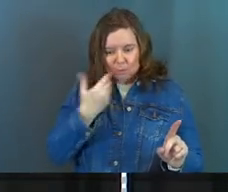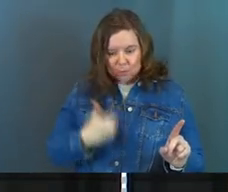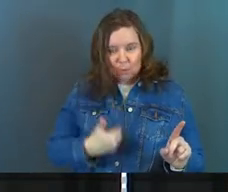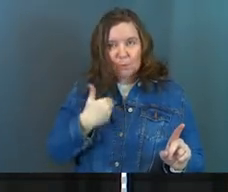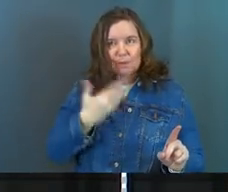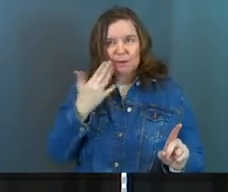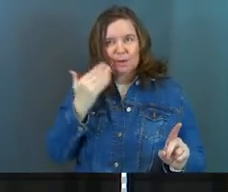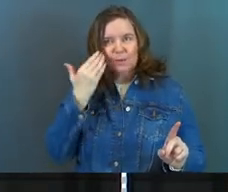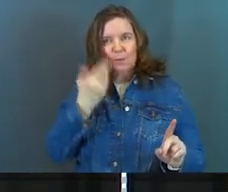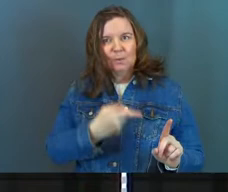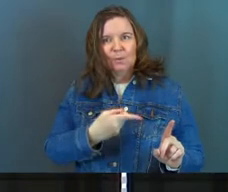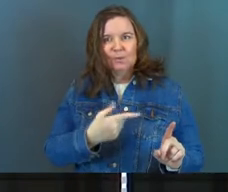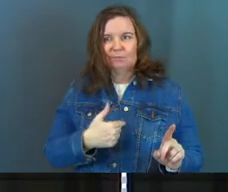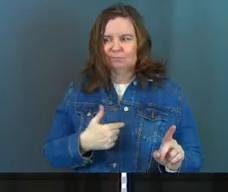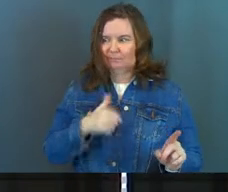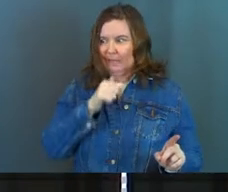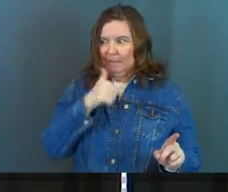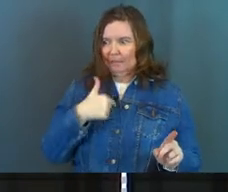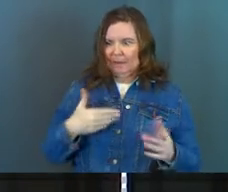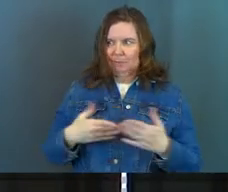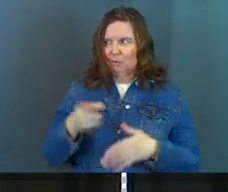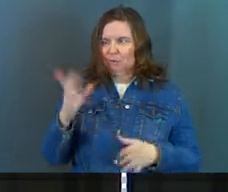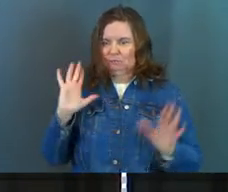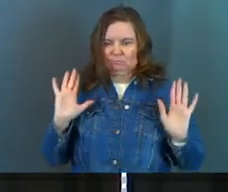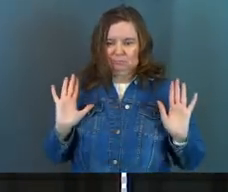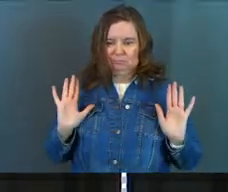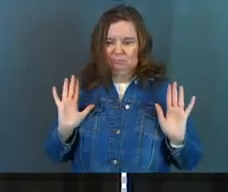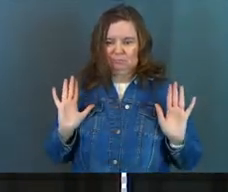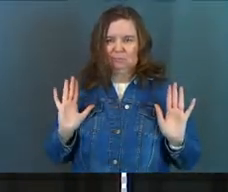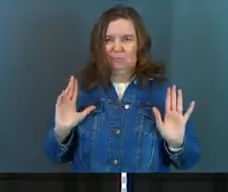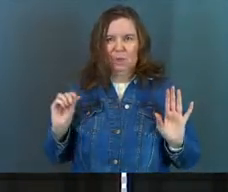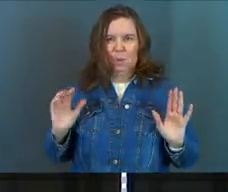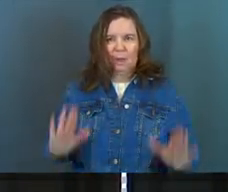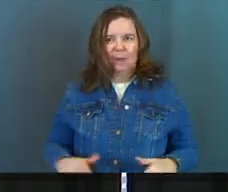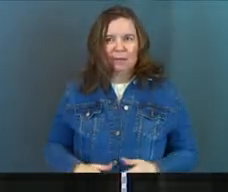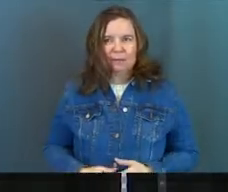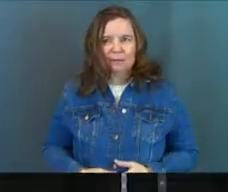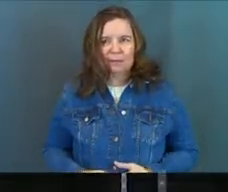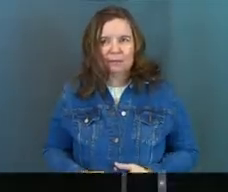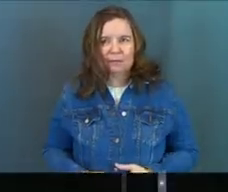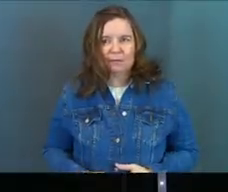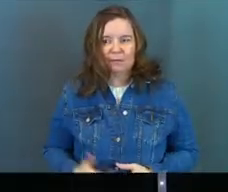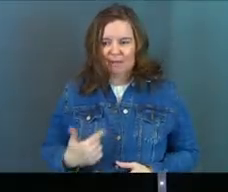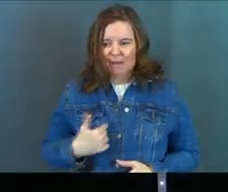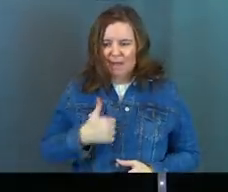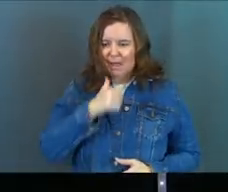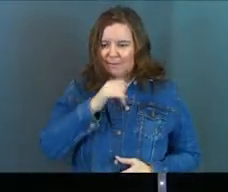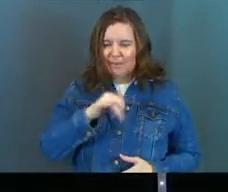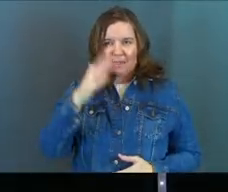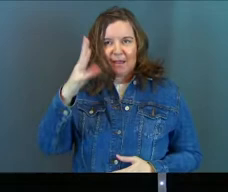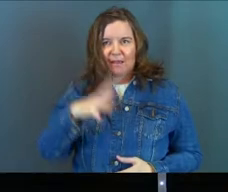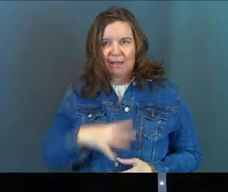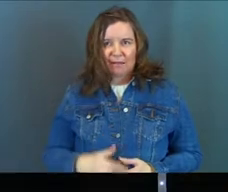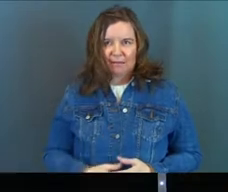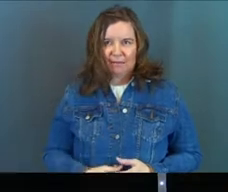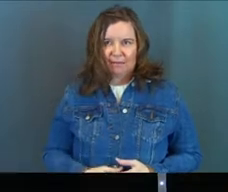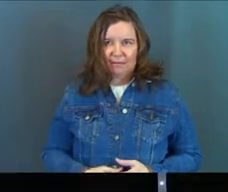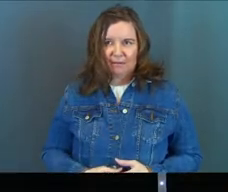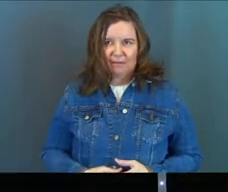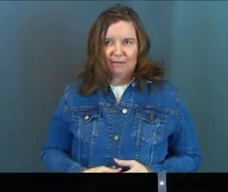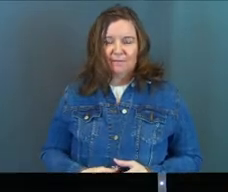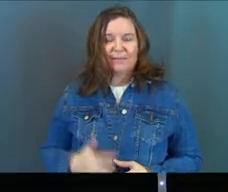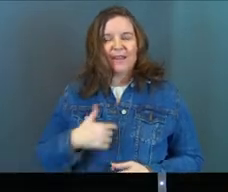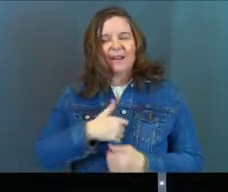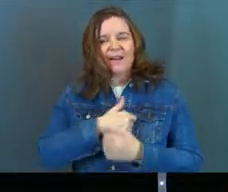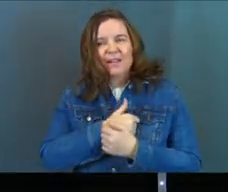he was. It's like, I'm not betraying you. No way. I'm not that guy. And